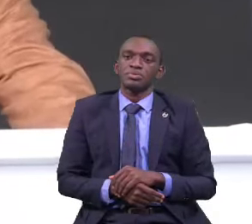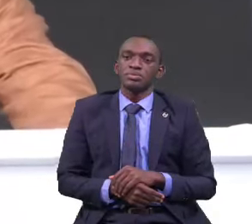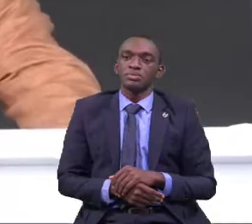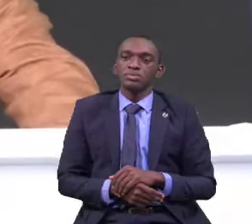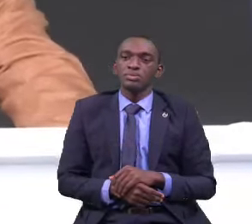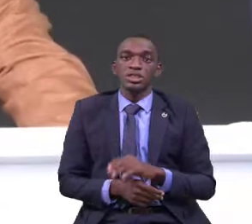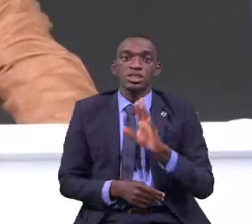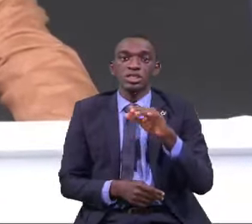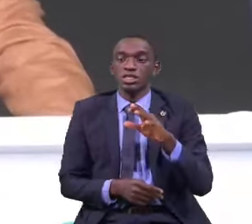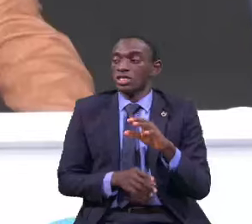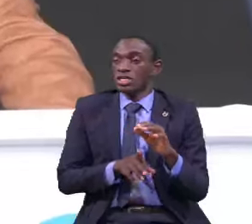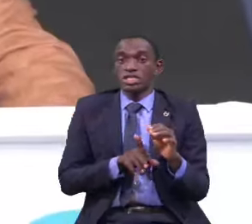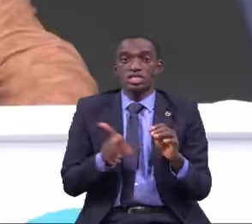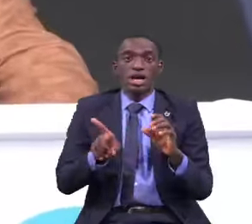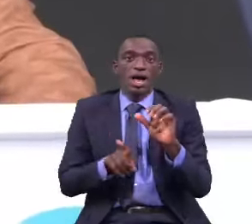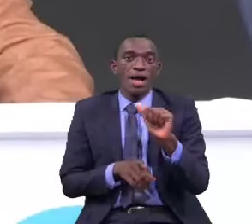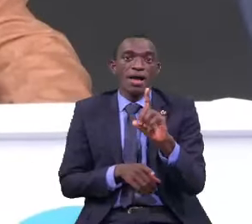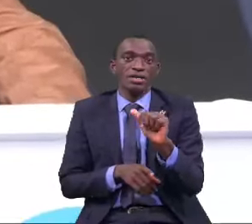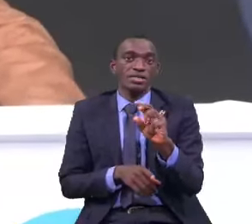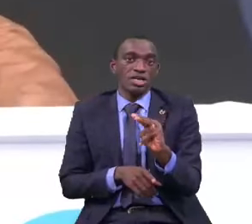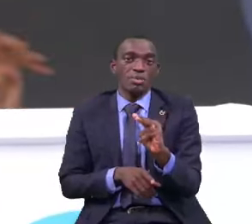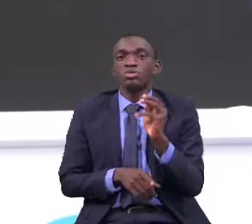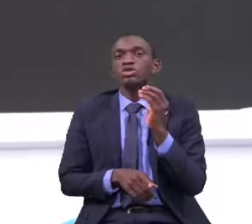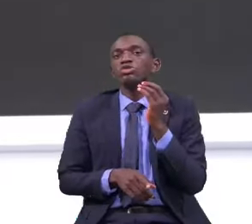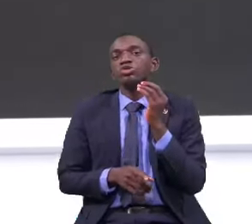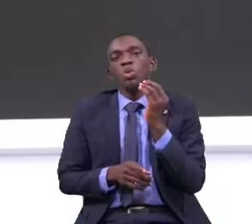He was to spread the good thing.